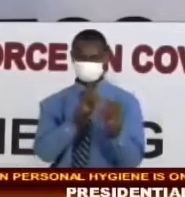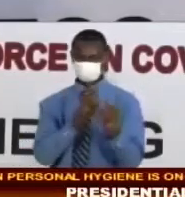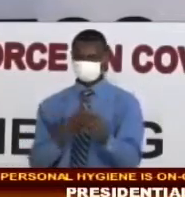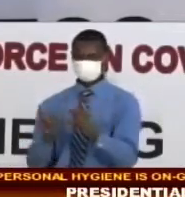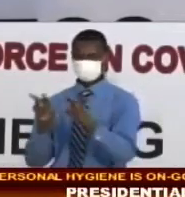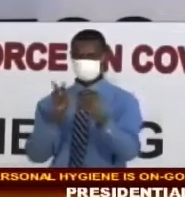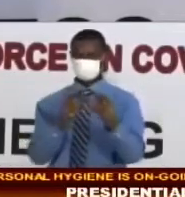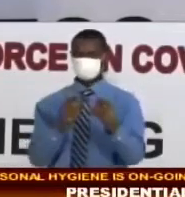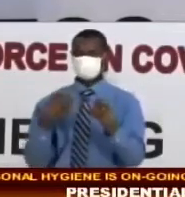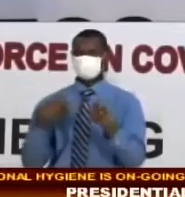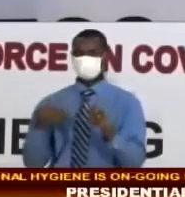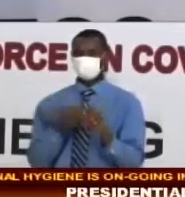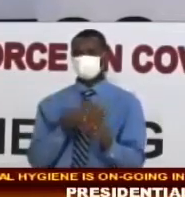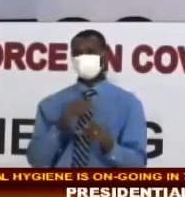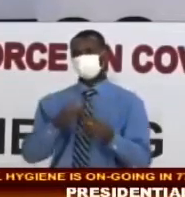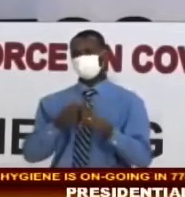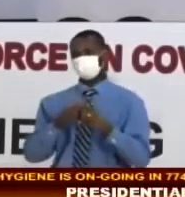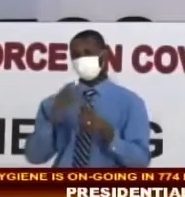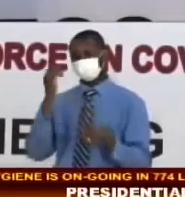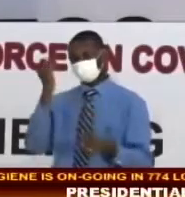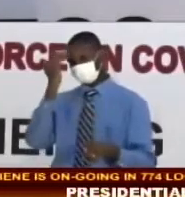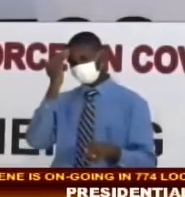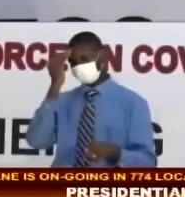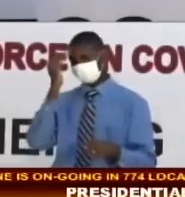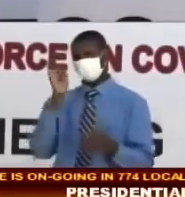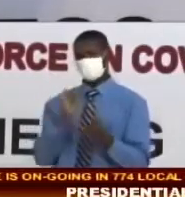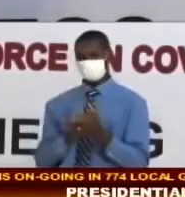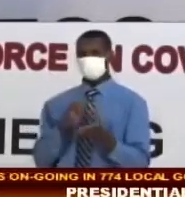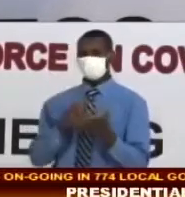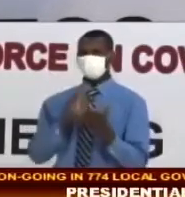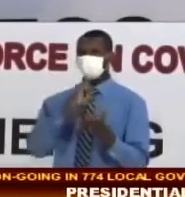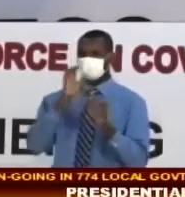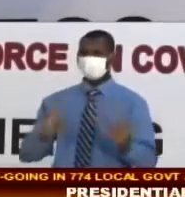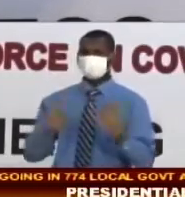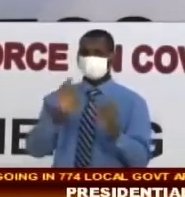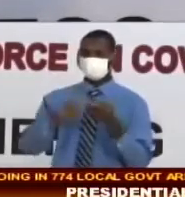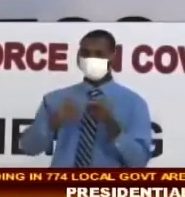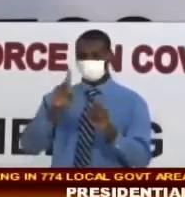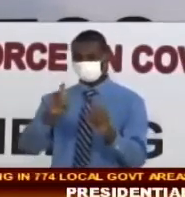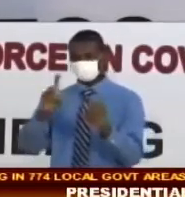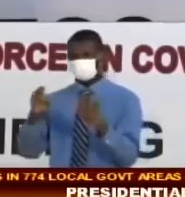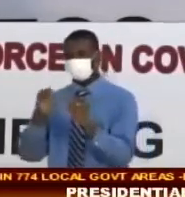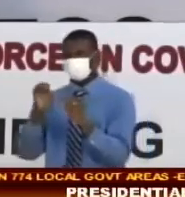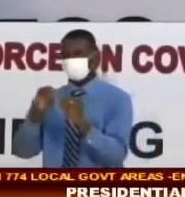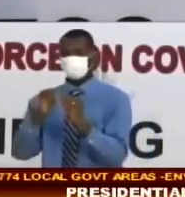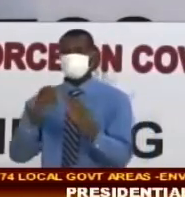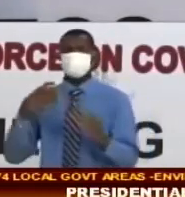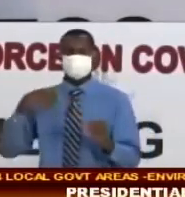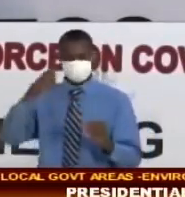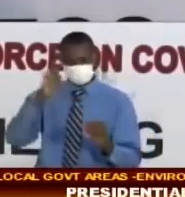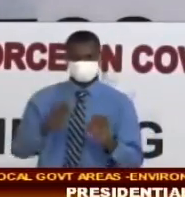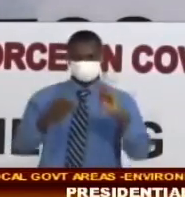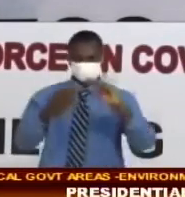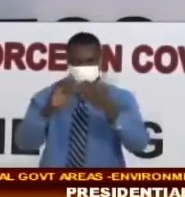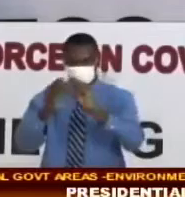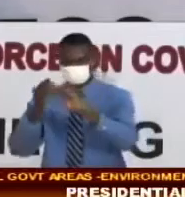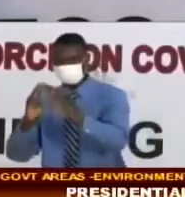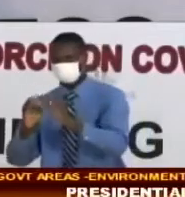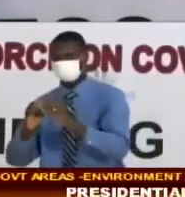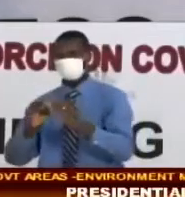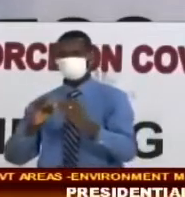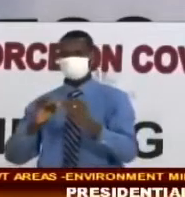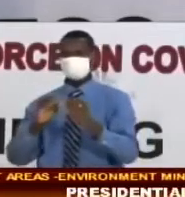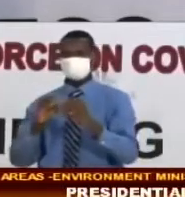We definitely recognize the need for more testing, and also the need to reach out to communities to convince them to continue